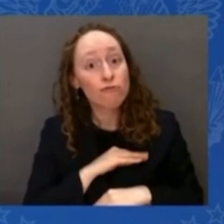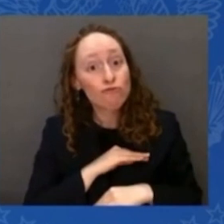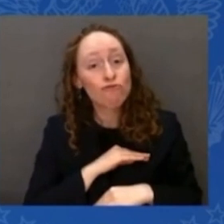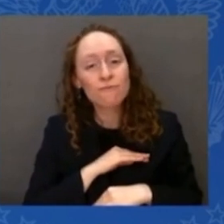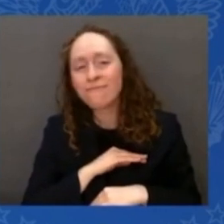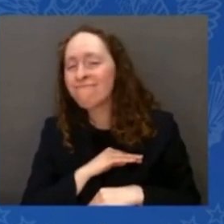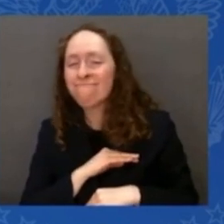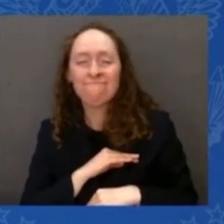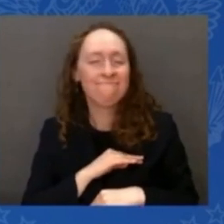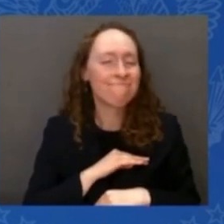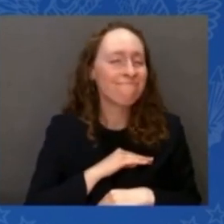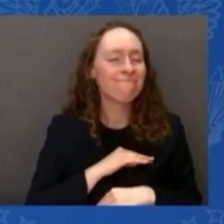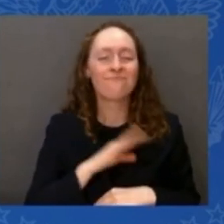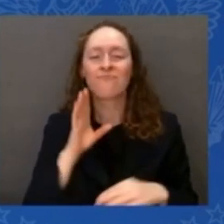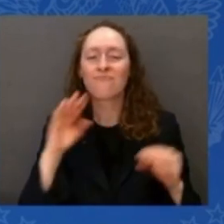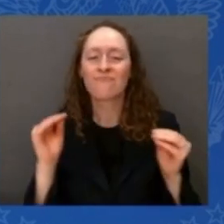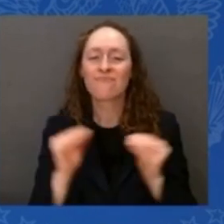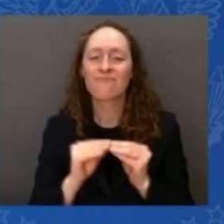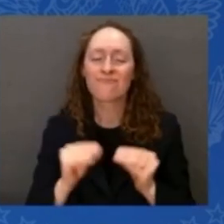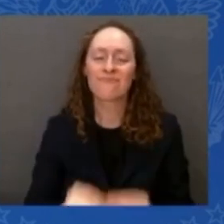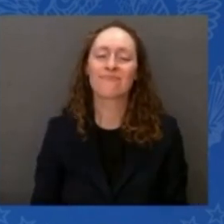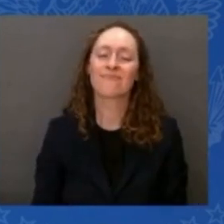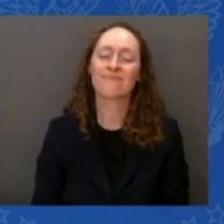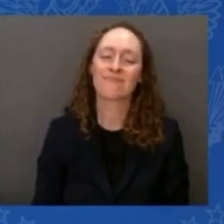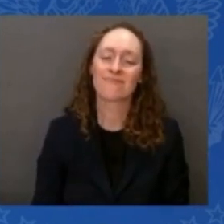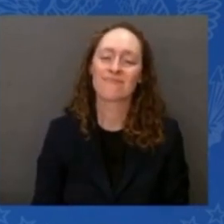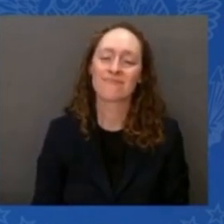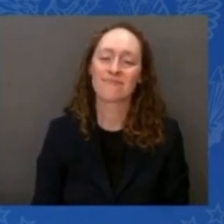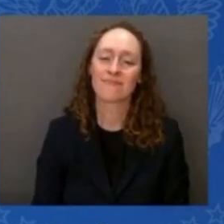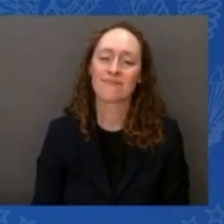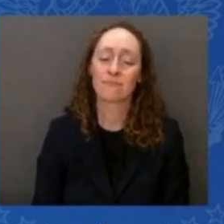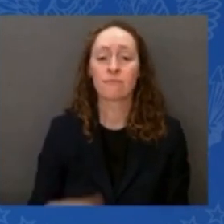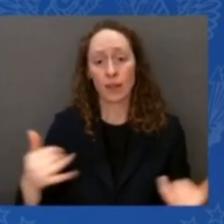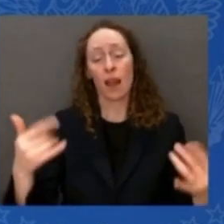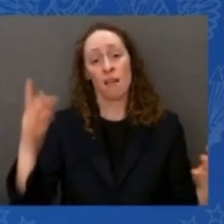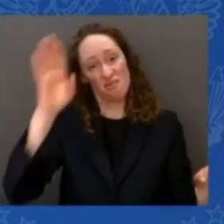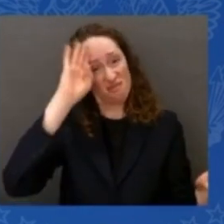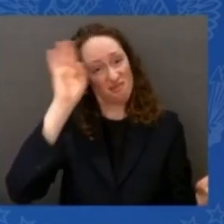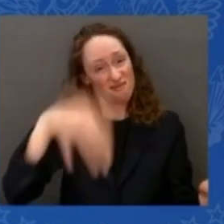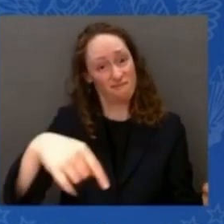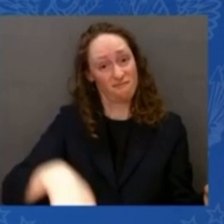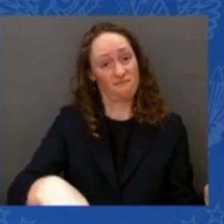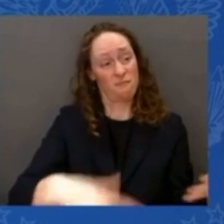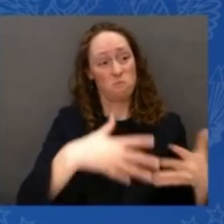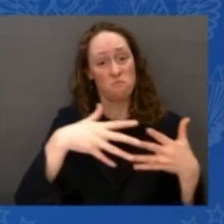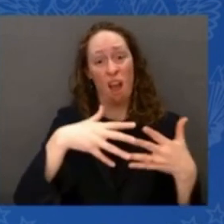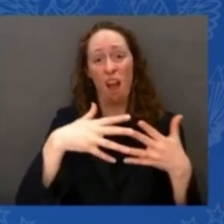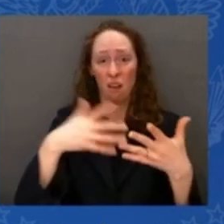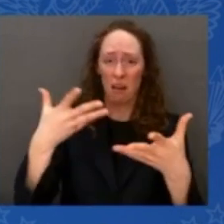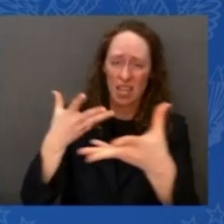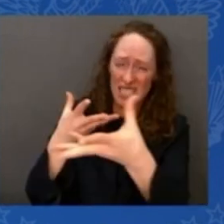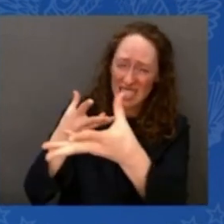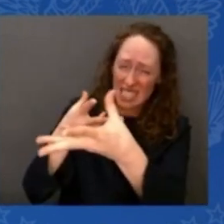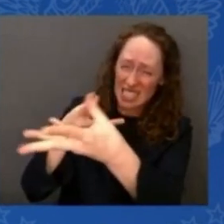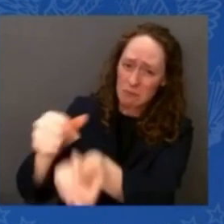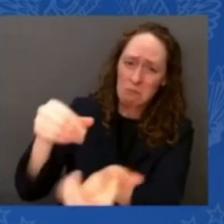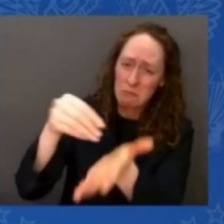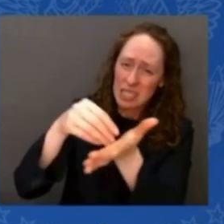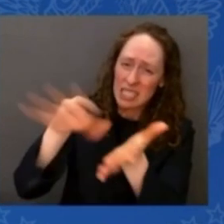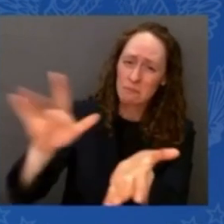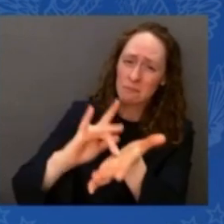say that again. The United States of America, we pay more for prescription drugs than any nation on